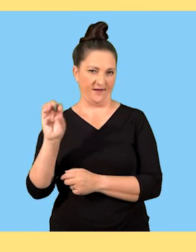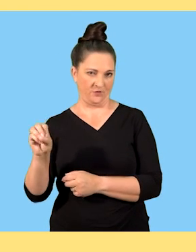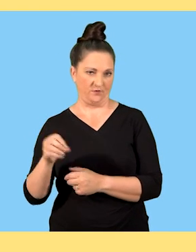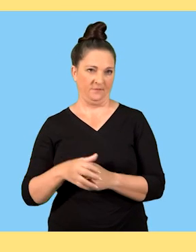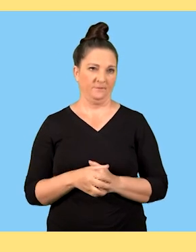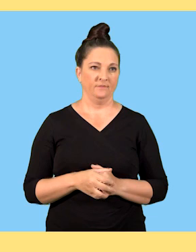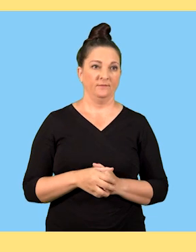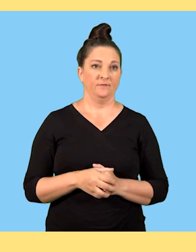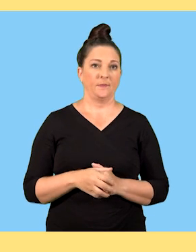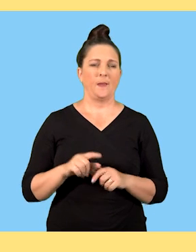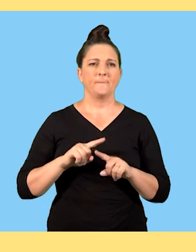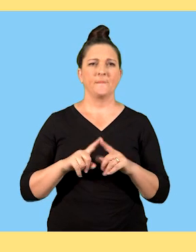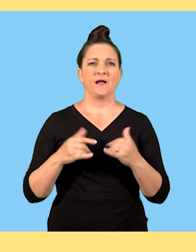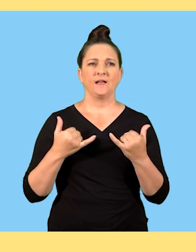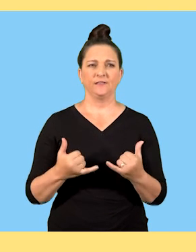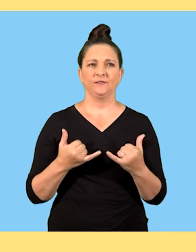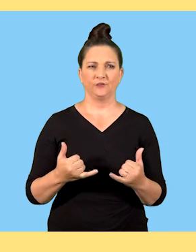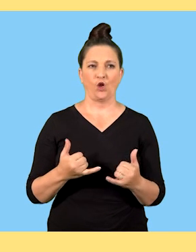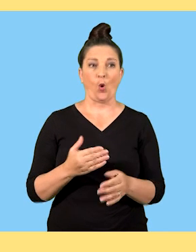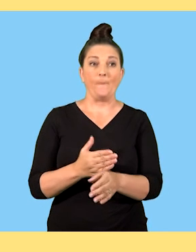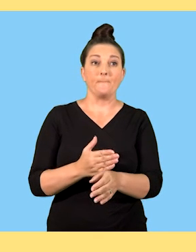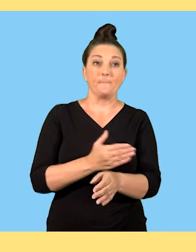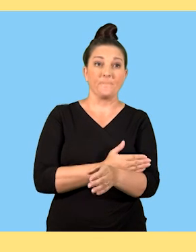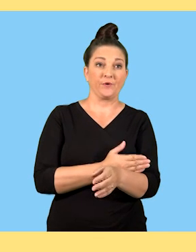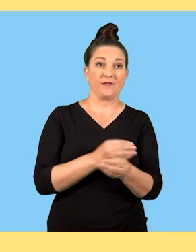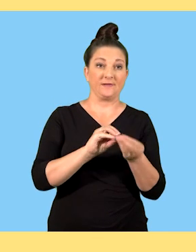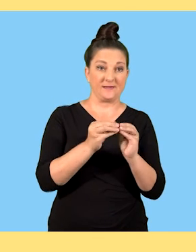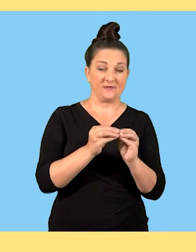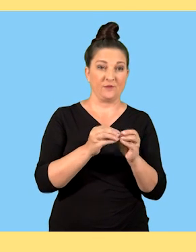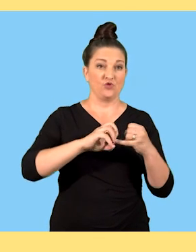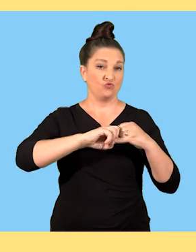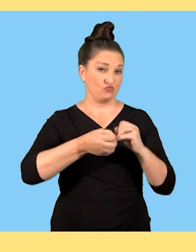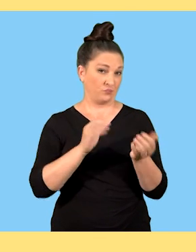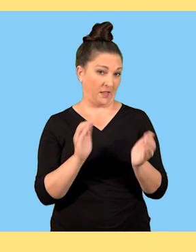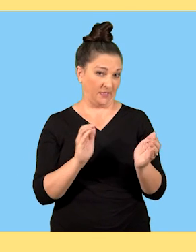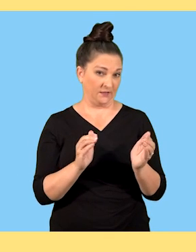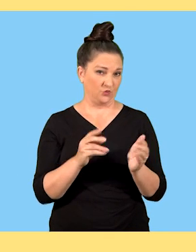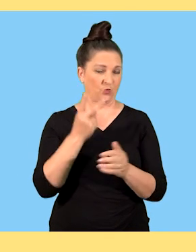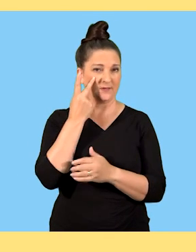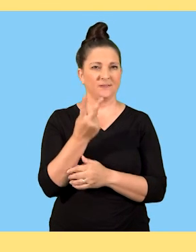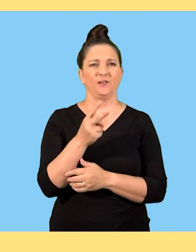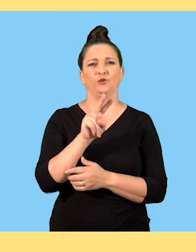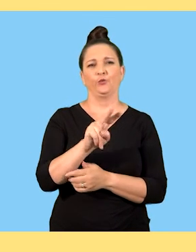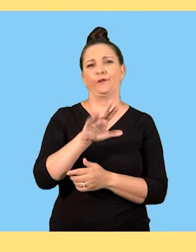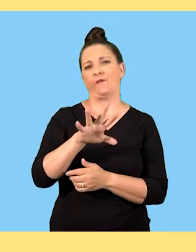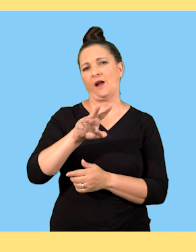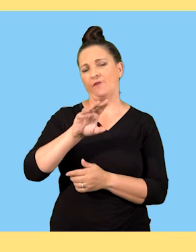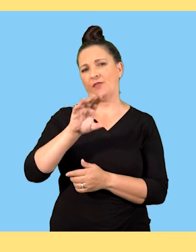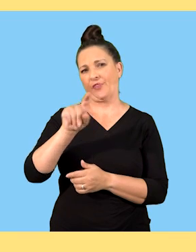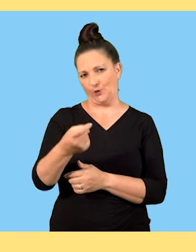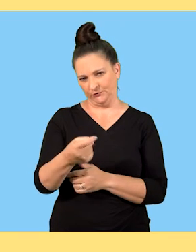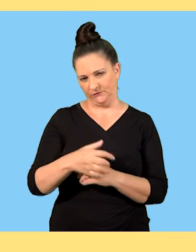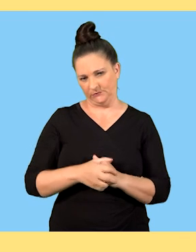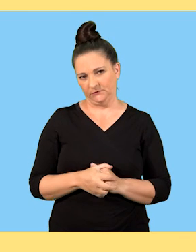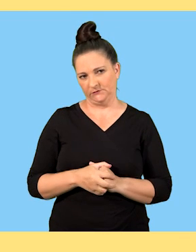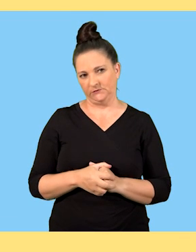1,500. In the pre-adjustment trial balance with packing materials of 25,000. Now,